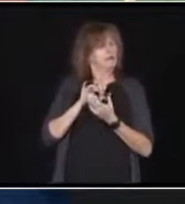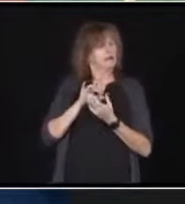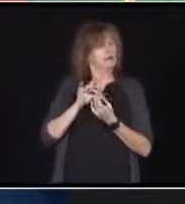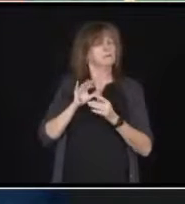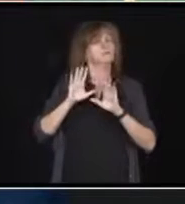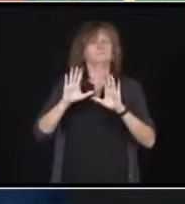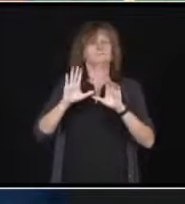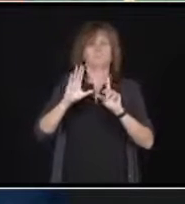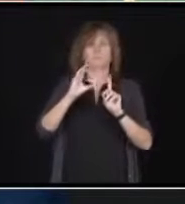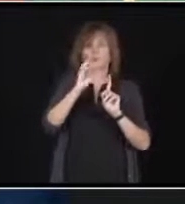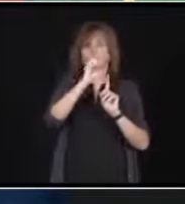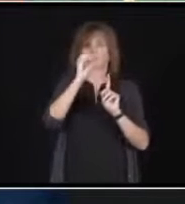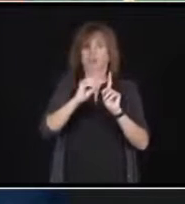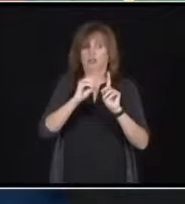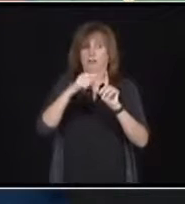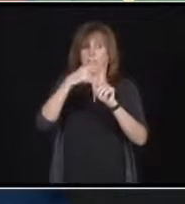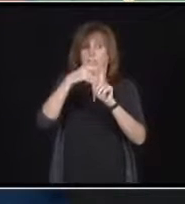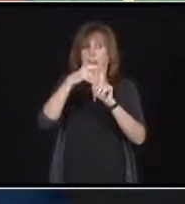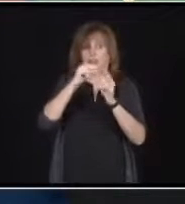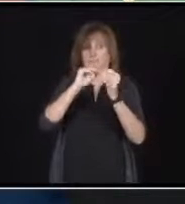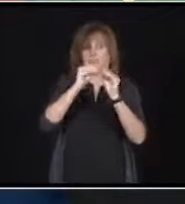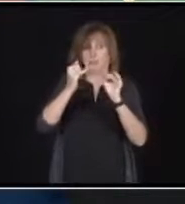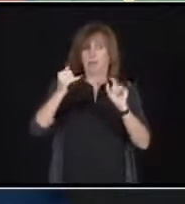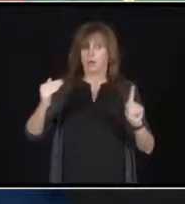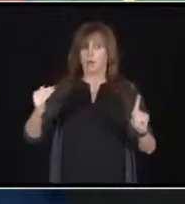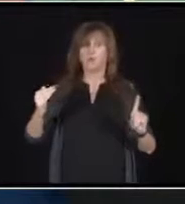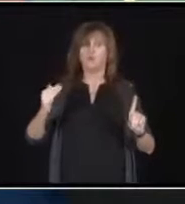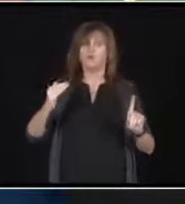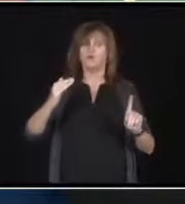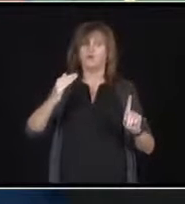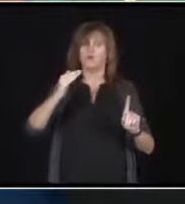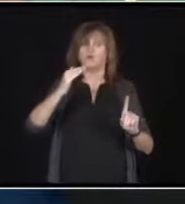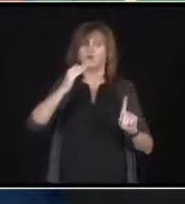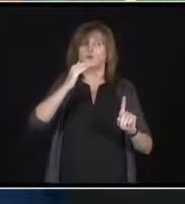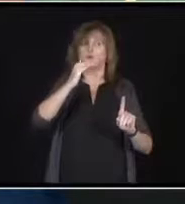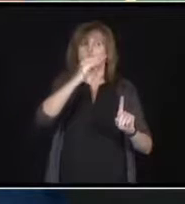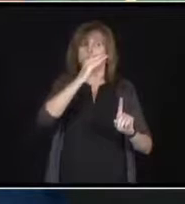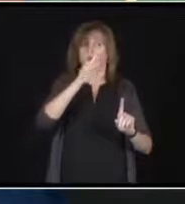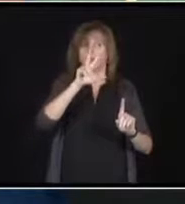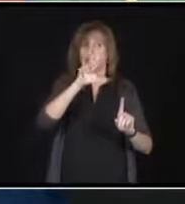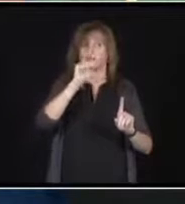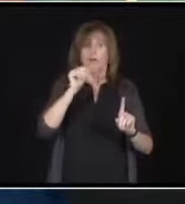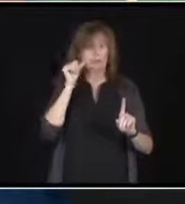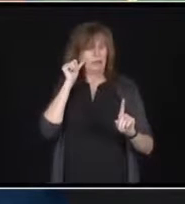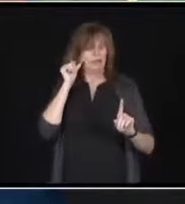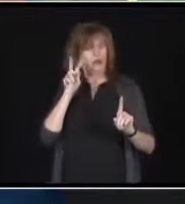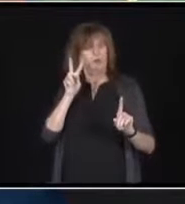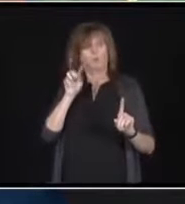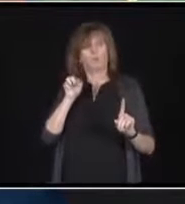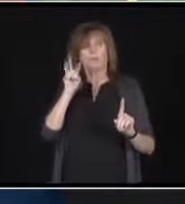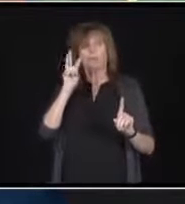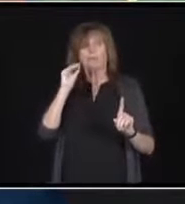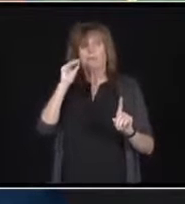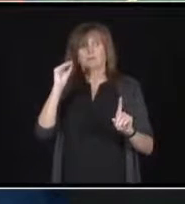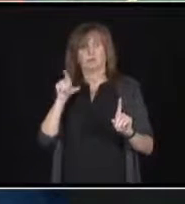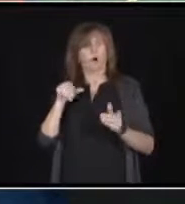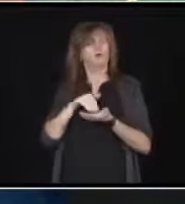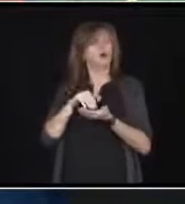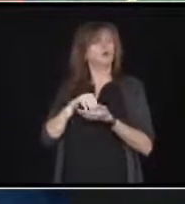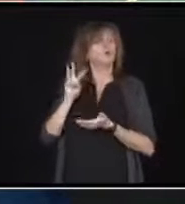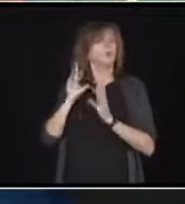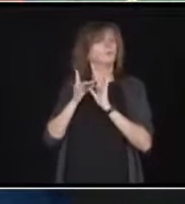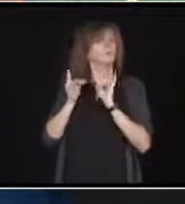up a fair amount, up to 3%. It was 2.6 yesterday, Dr. Williams told us. So, Dr. Yaffe, I'm